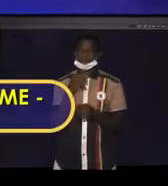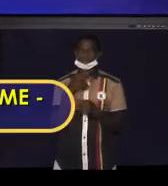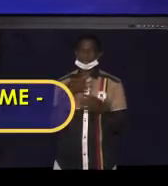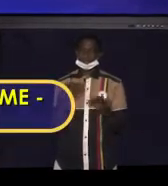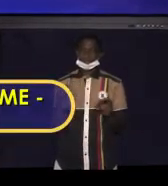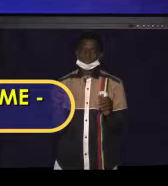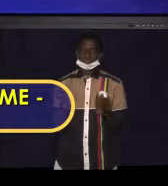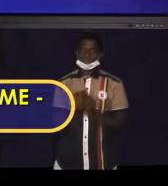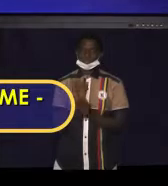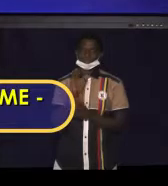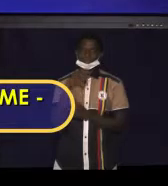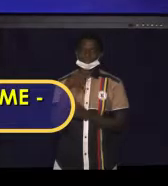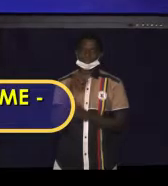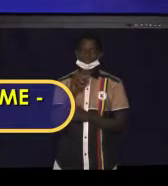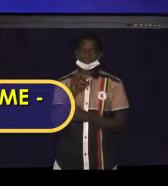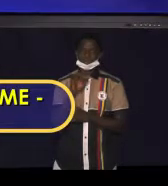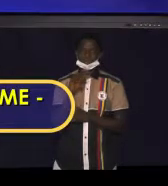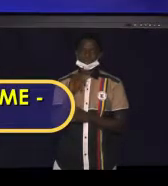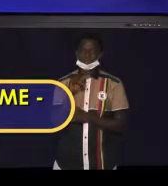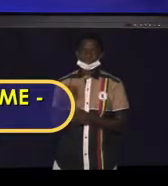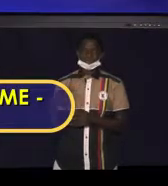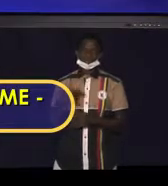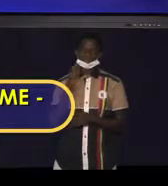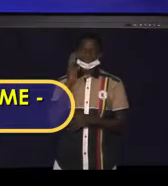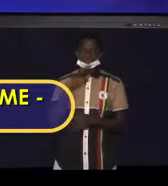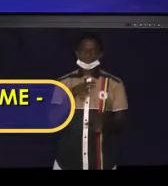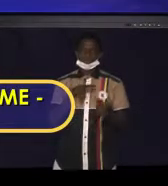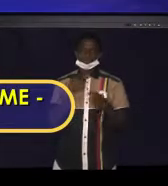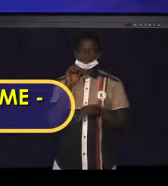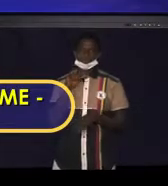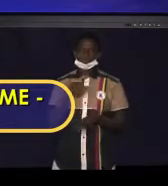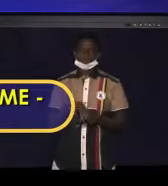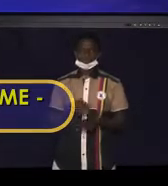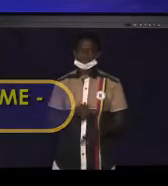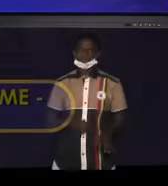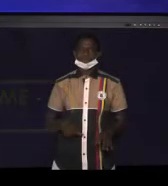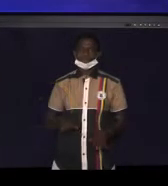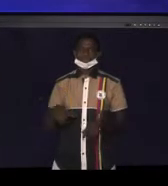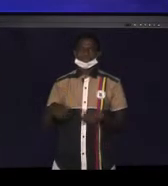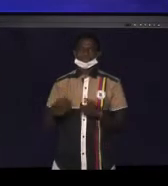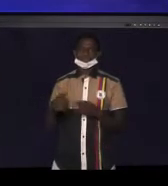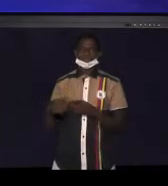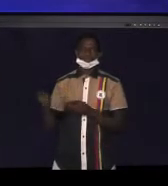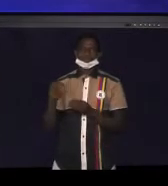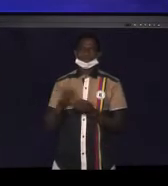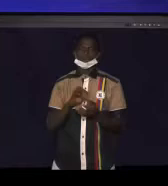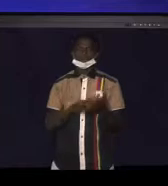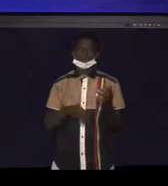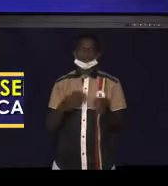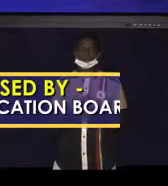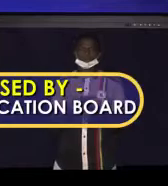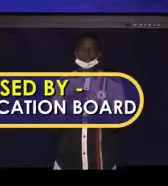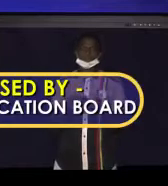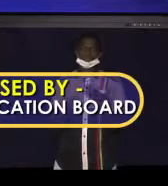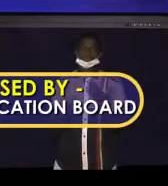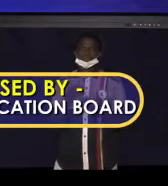with capacity yet. We will be looking at operations on capacity, how to add, subtract, multiply. It may not be